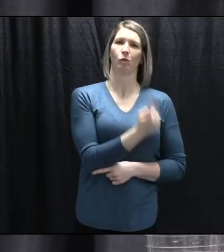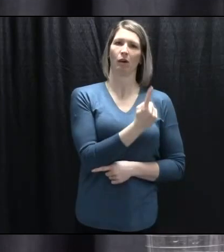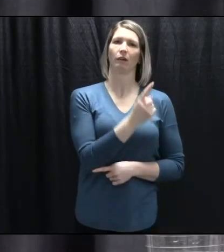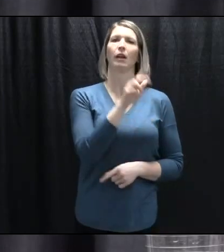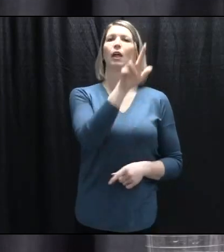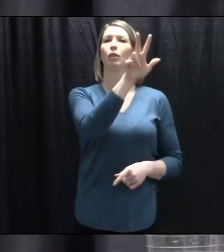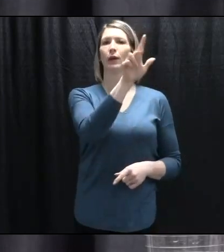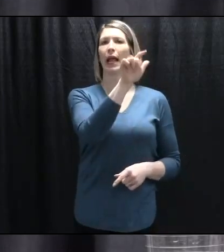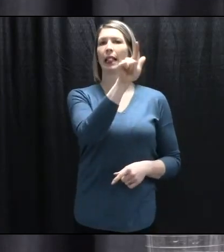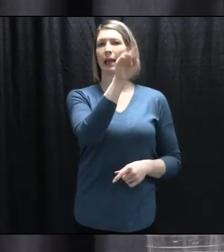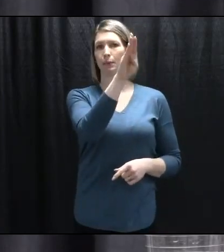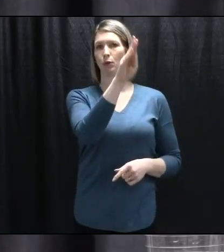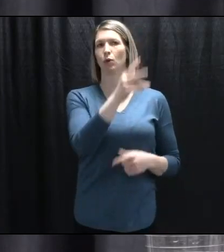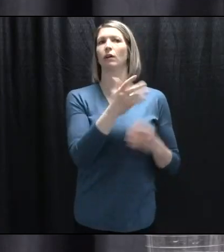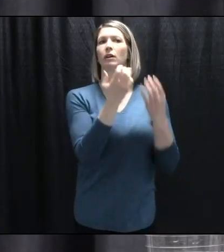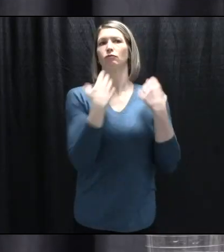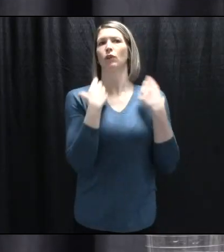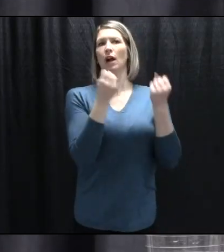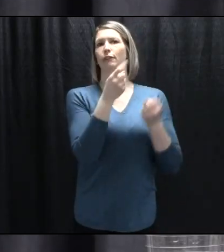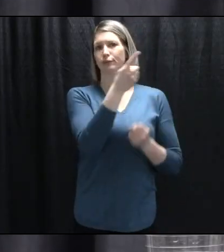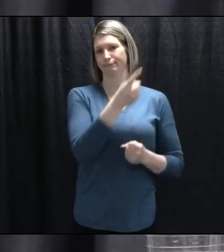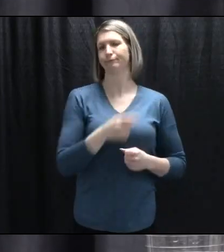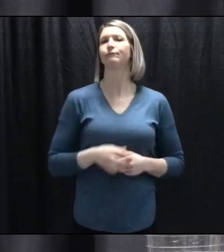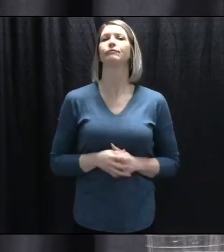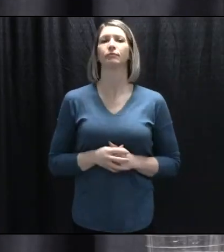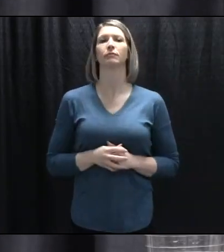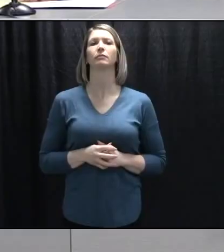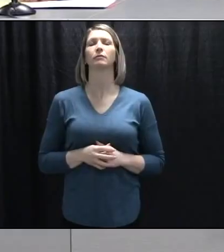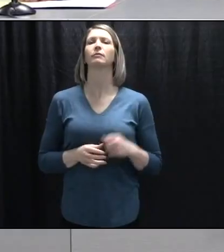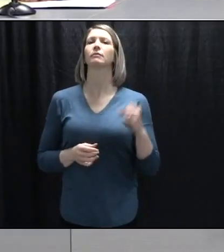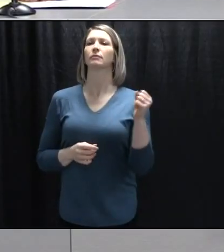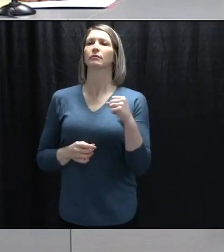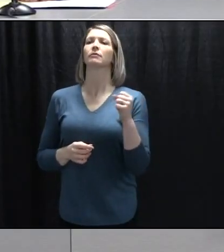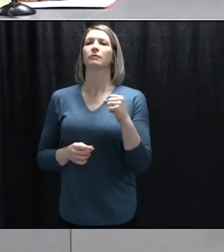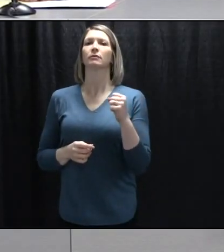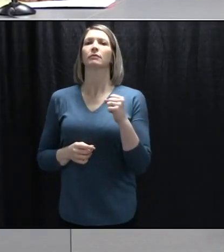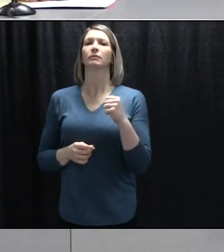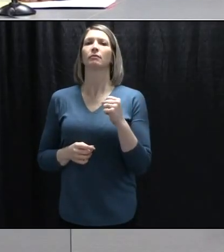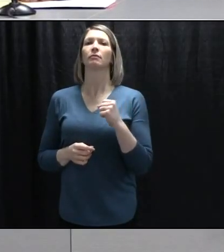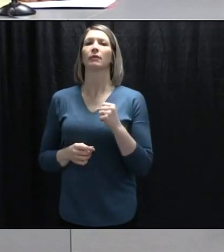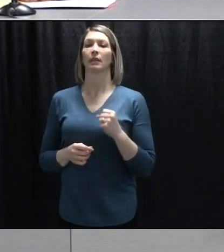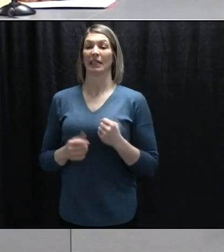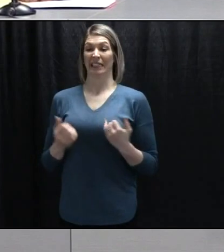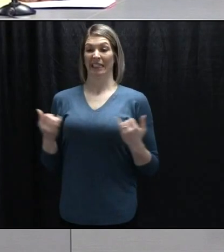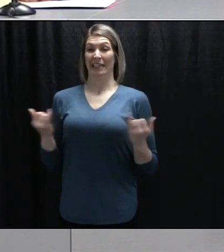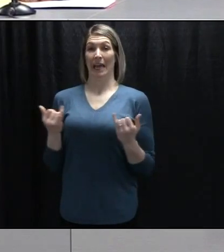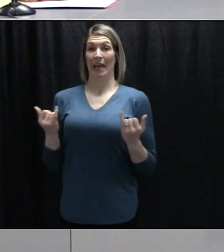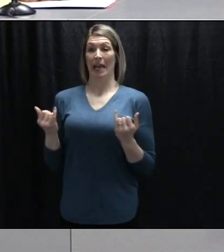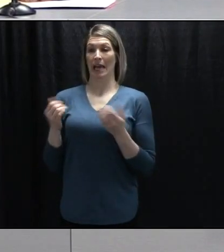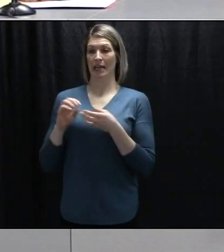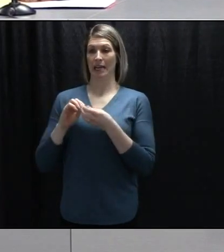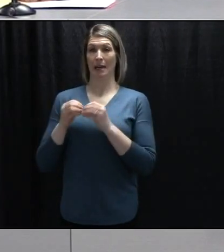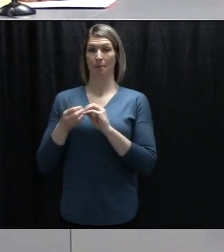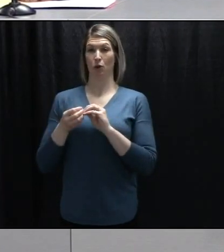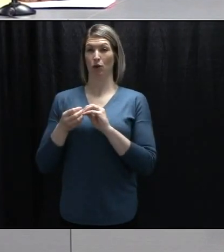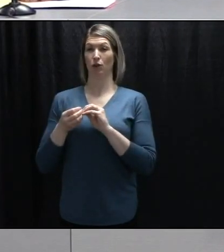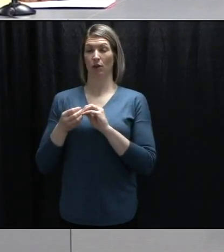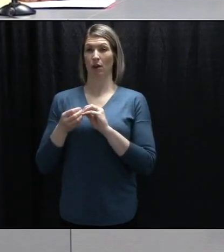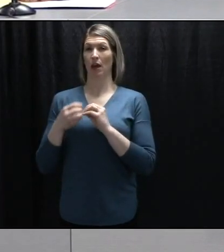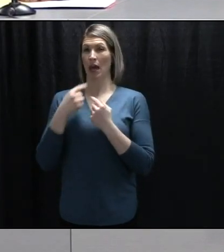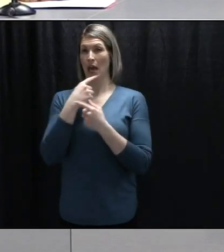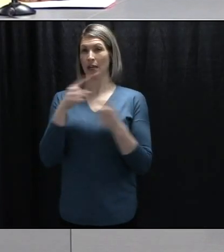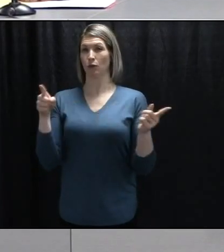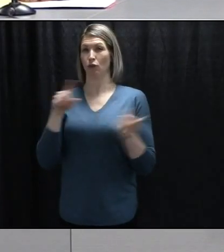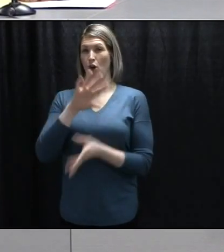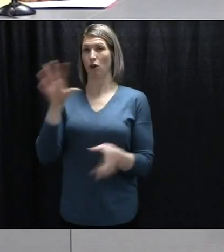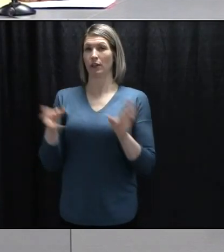Labrador-Grenfell. Kellyanne, there's a question that comes up quite often about this. So when we put out today 228 confirmed